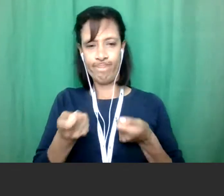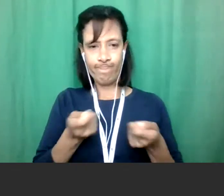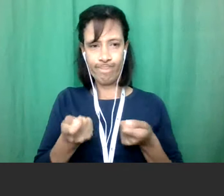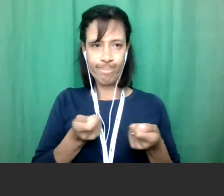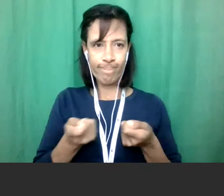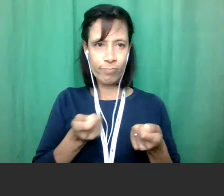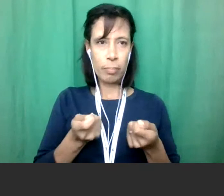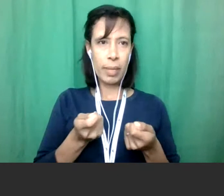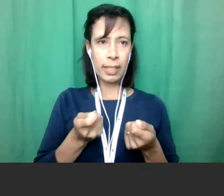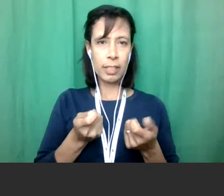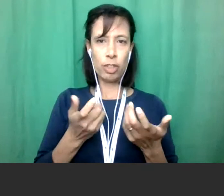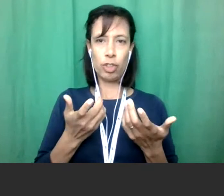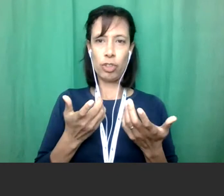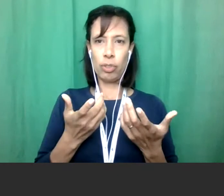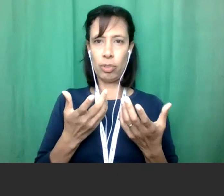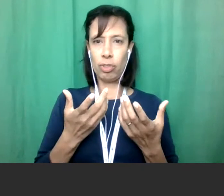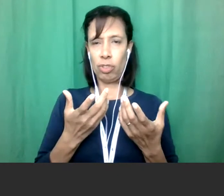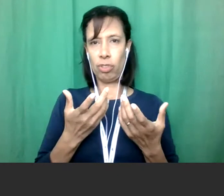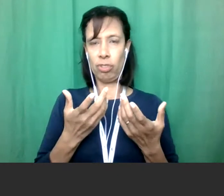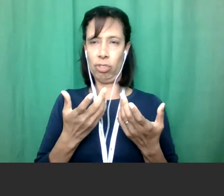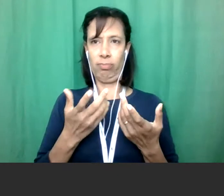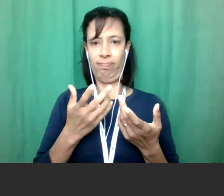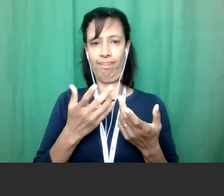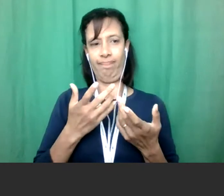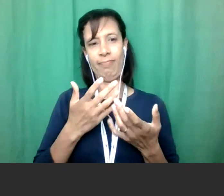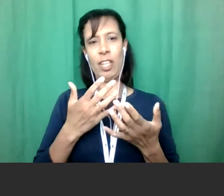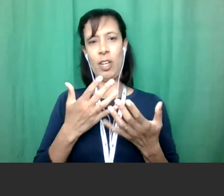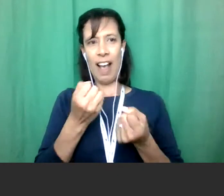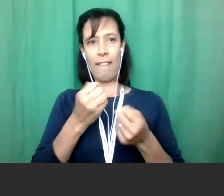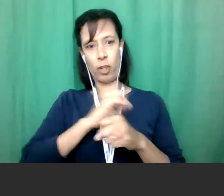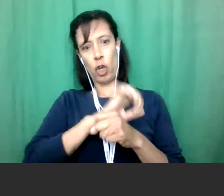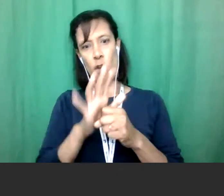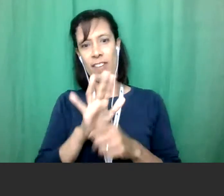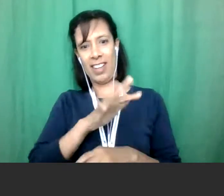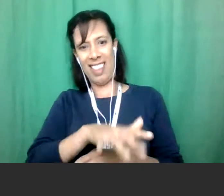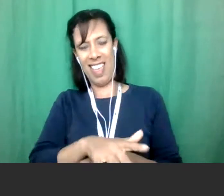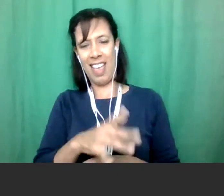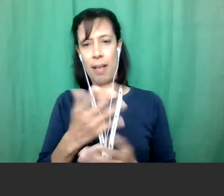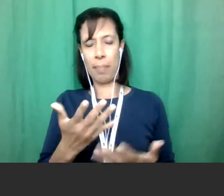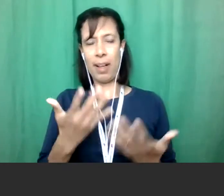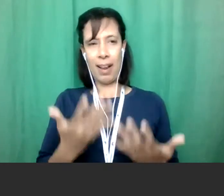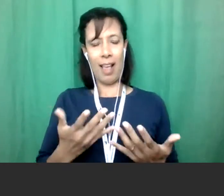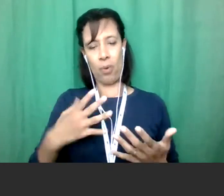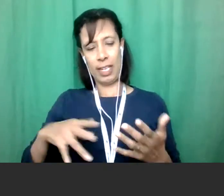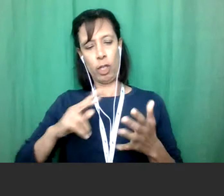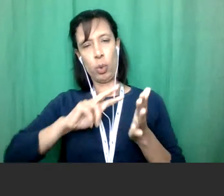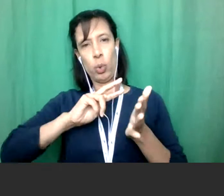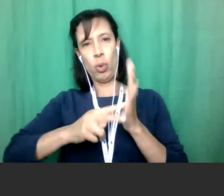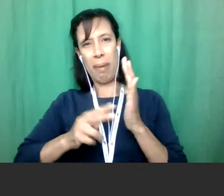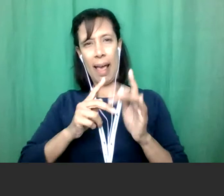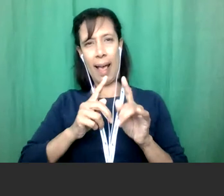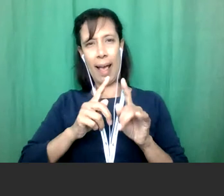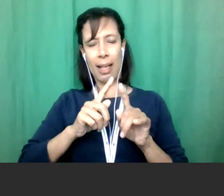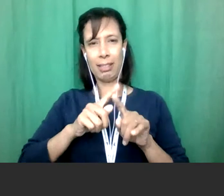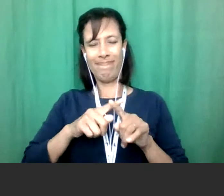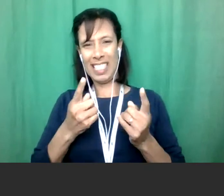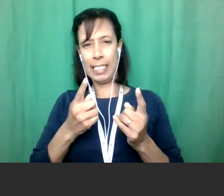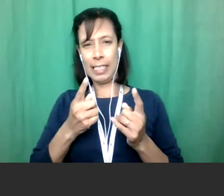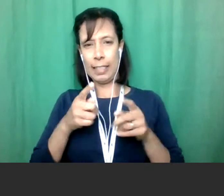we have to plan differently around our research. So we know that accessing educational settings